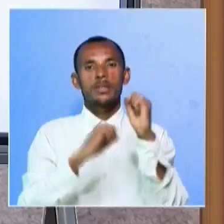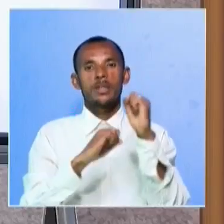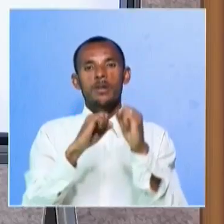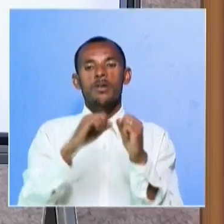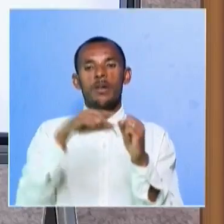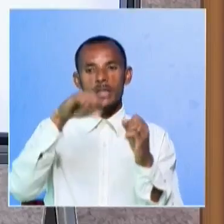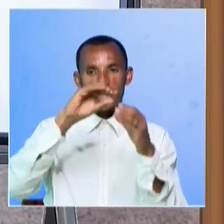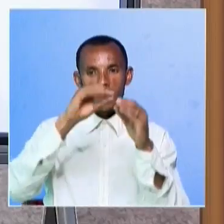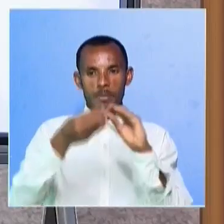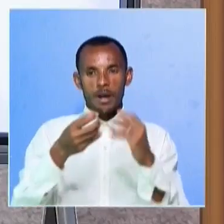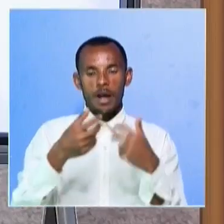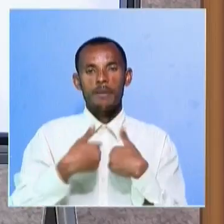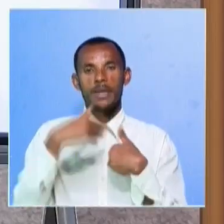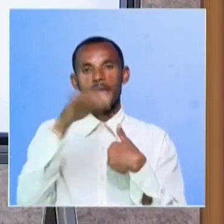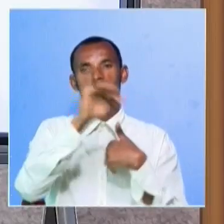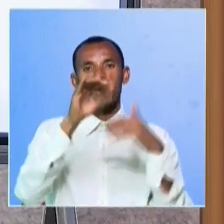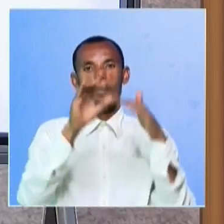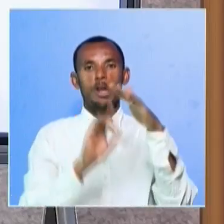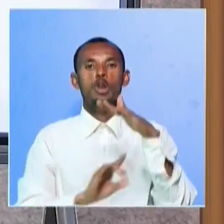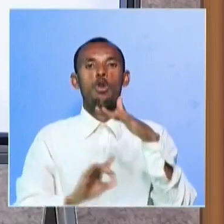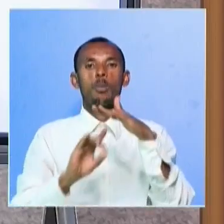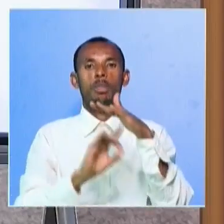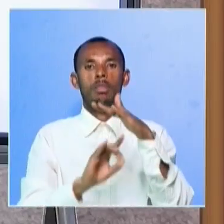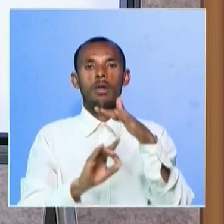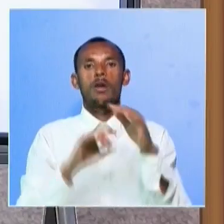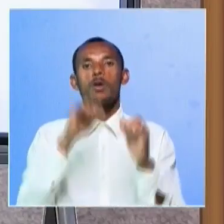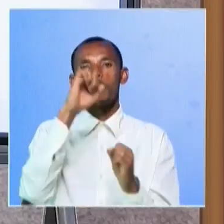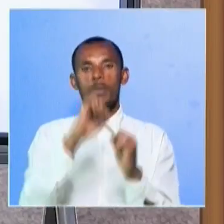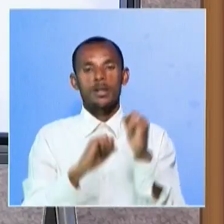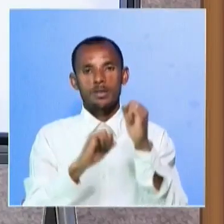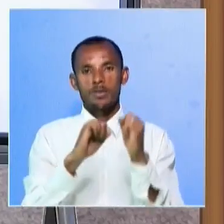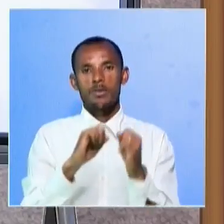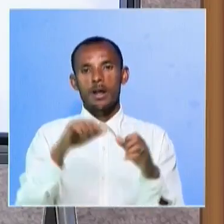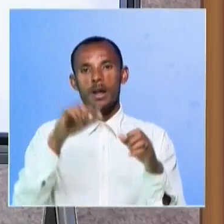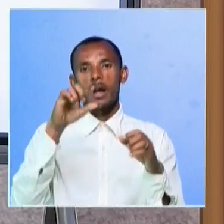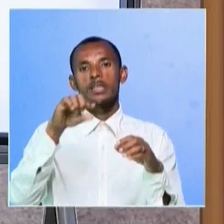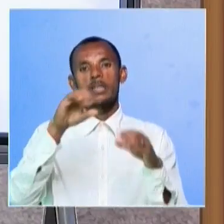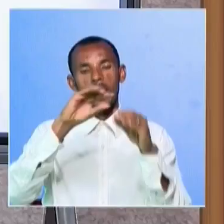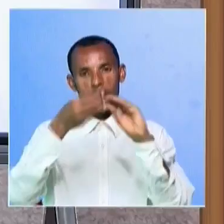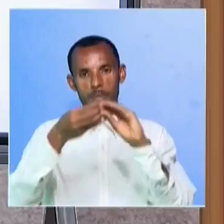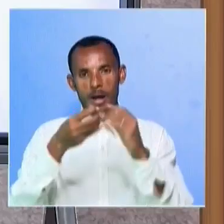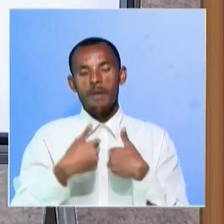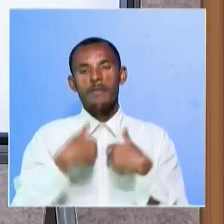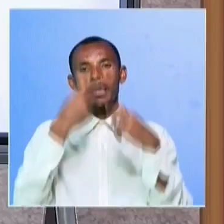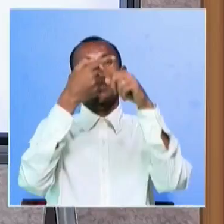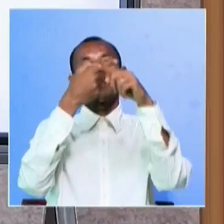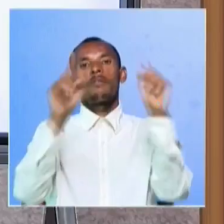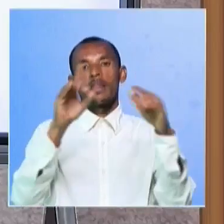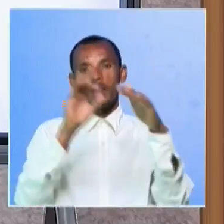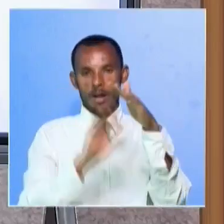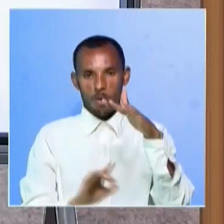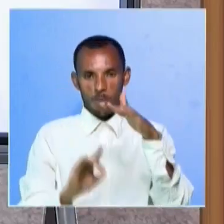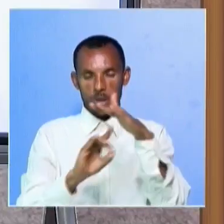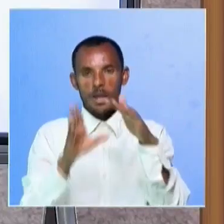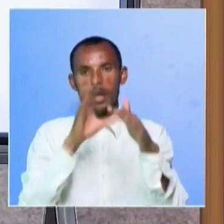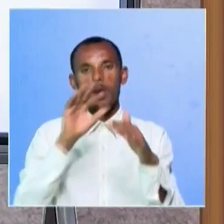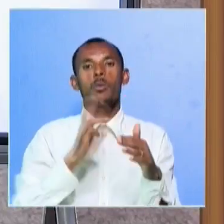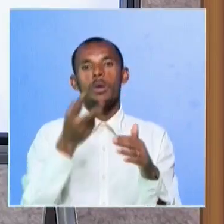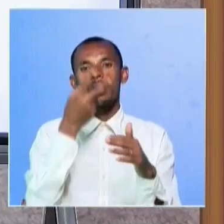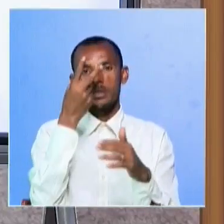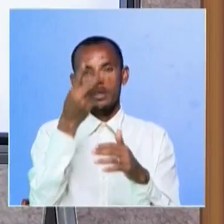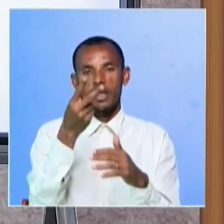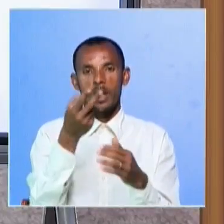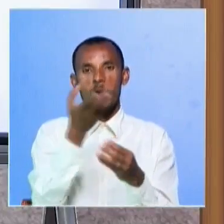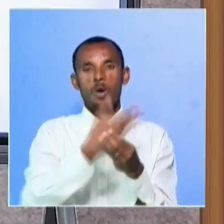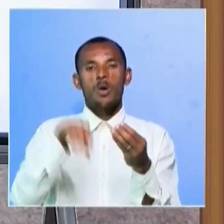rational number having the same denominator, comparison of rational number having different denominators, and we have seen